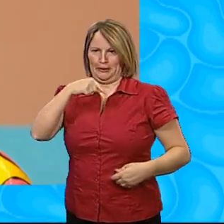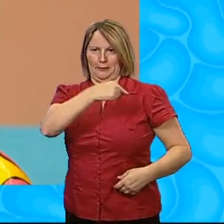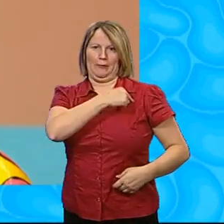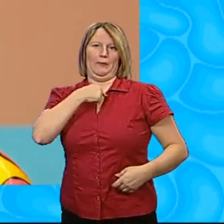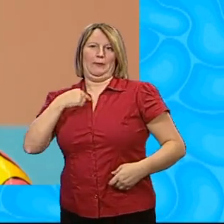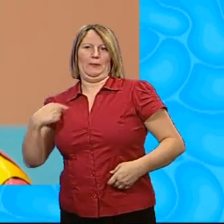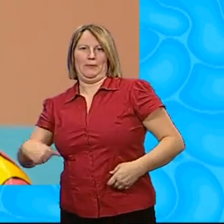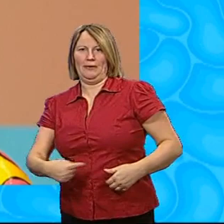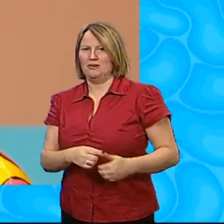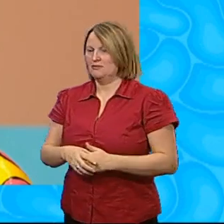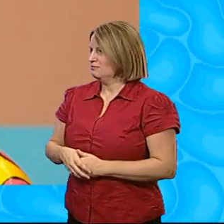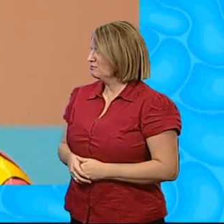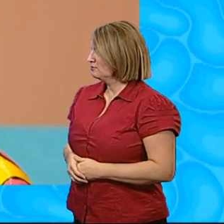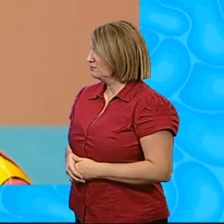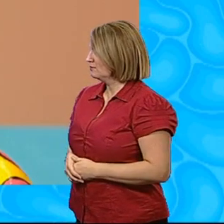too.